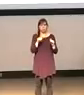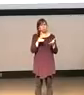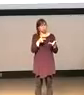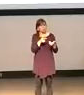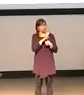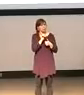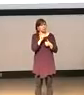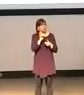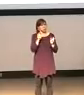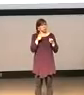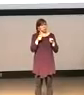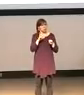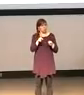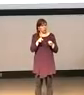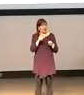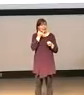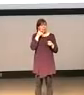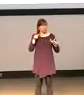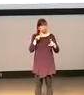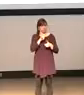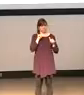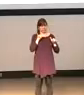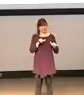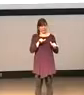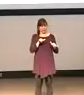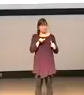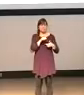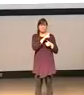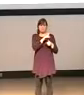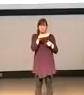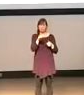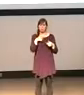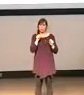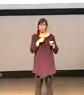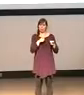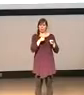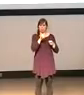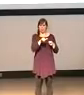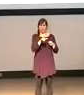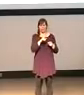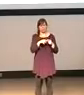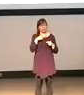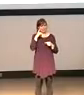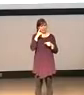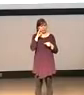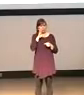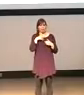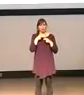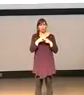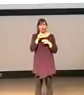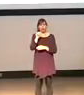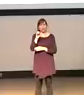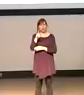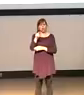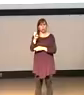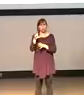fairly easily if we remain on the plateau. But we know that there's likely to be acute cluster outbreaks